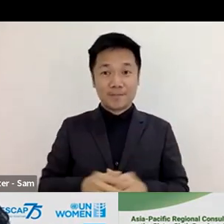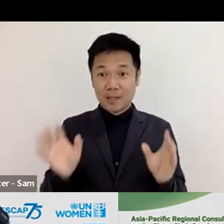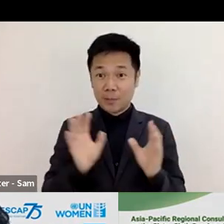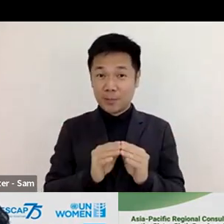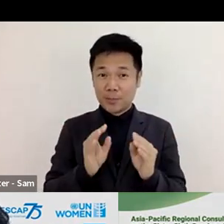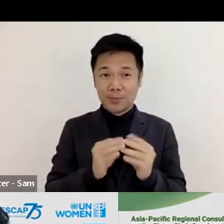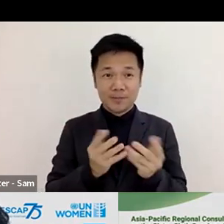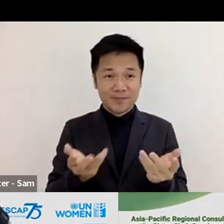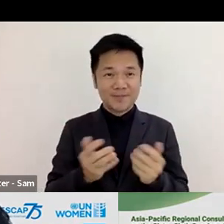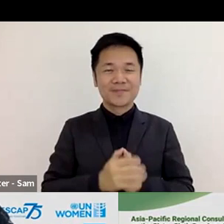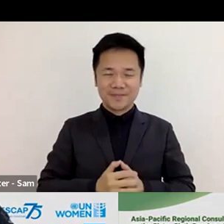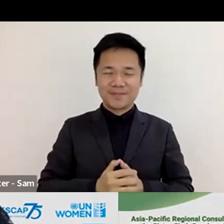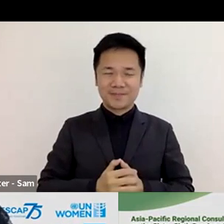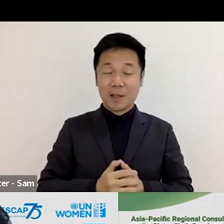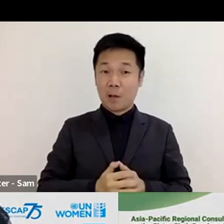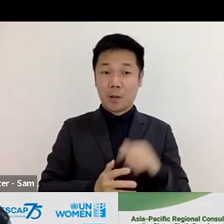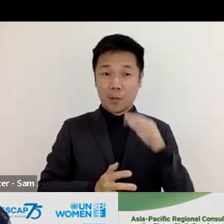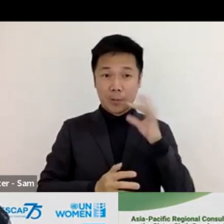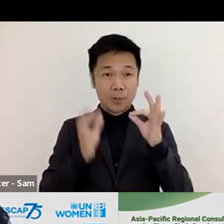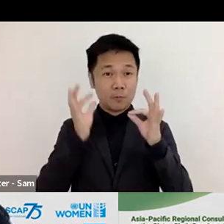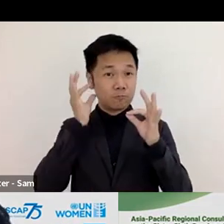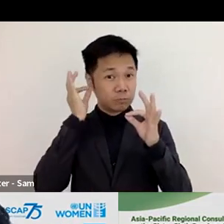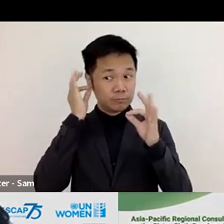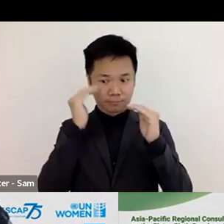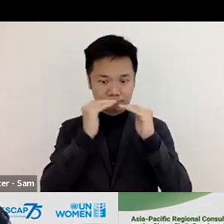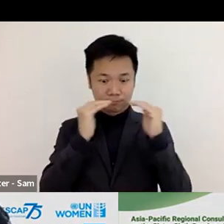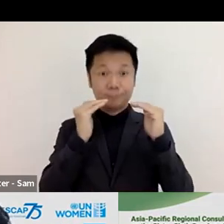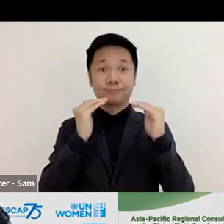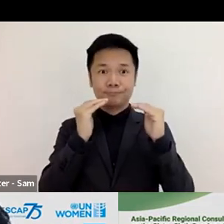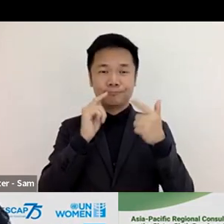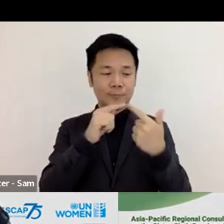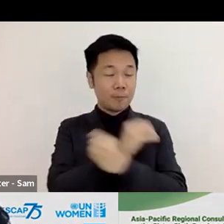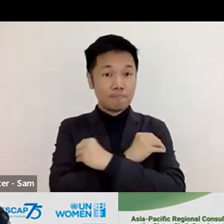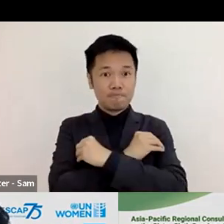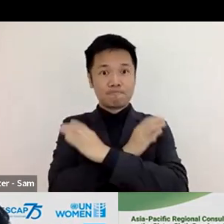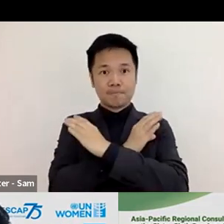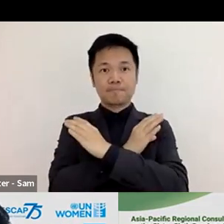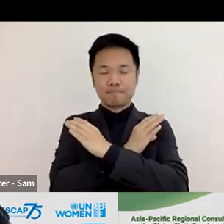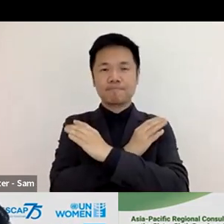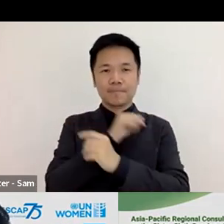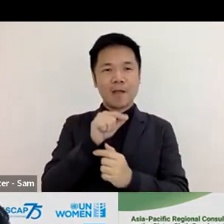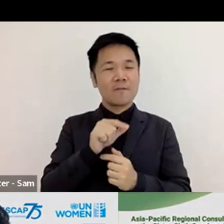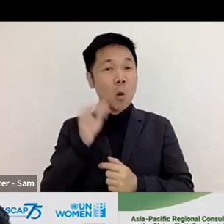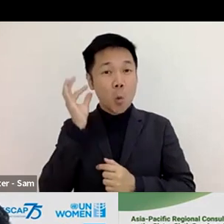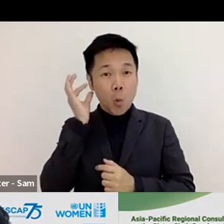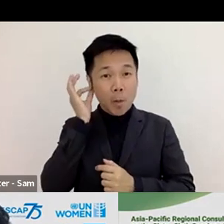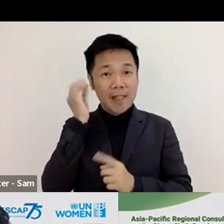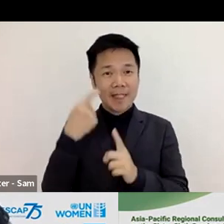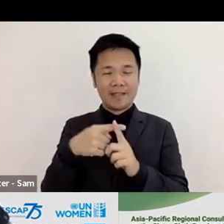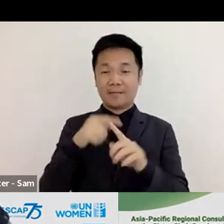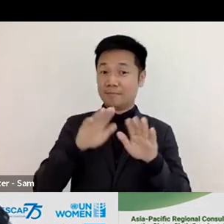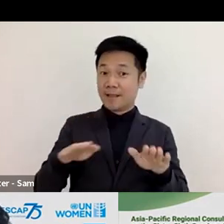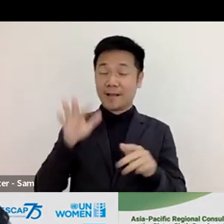consultation is achieving gender equality and the empowerment of all women and girls in the context of climate